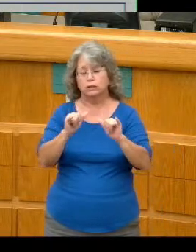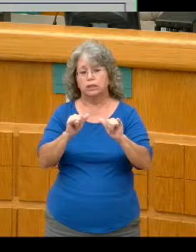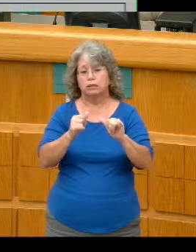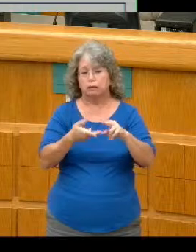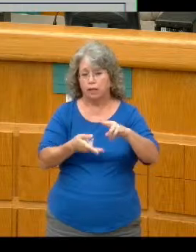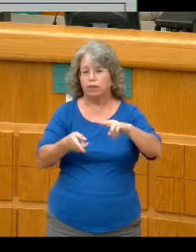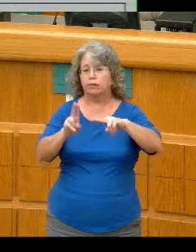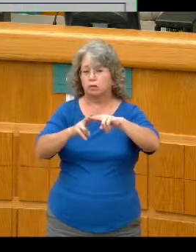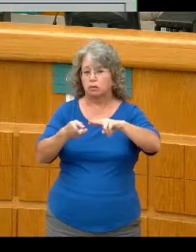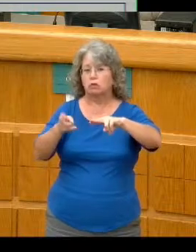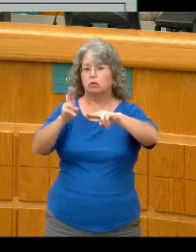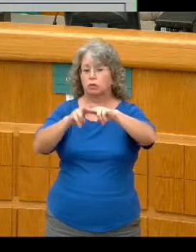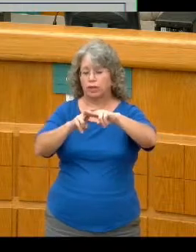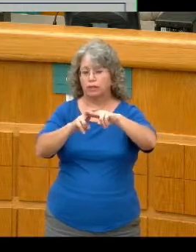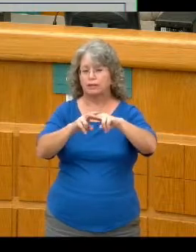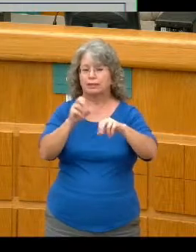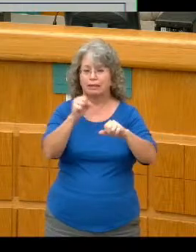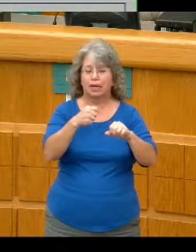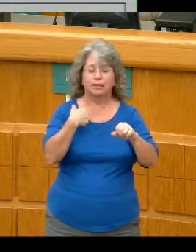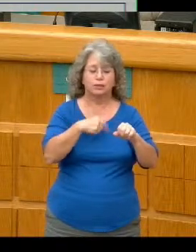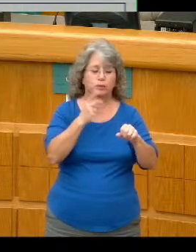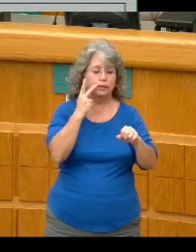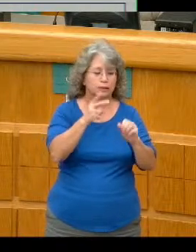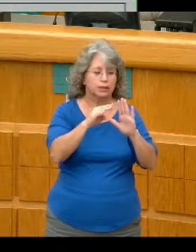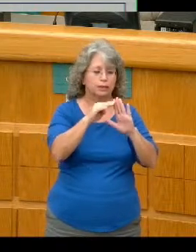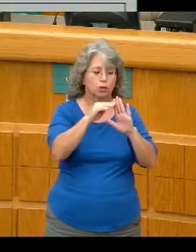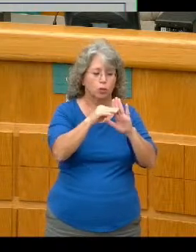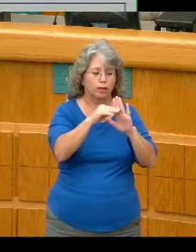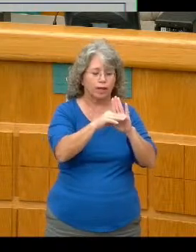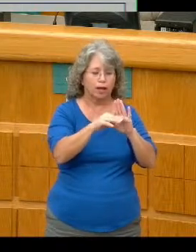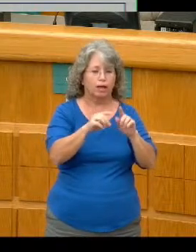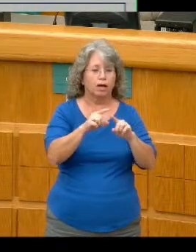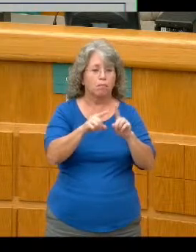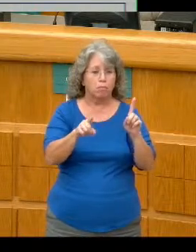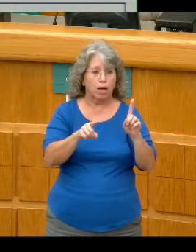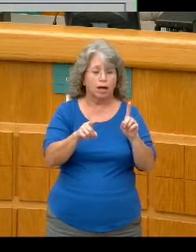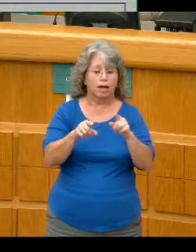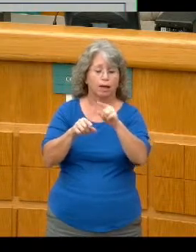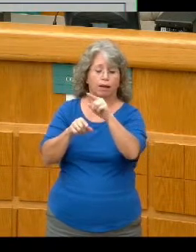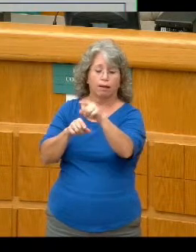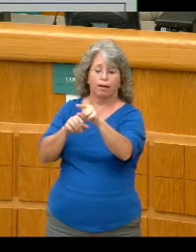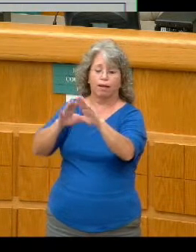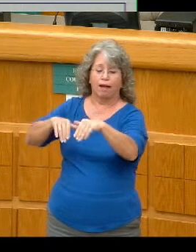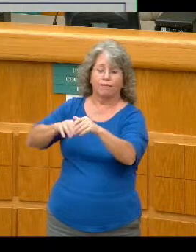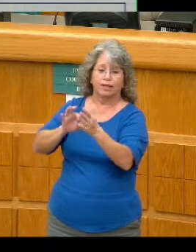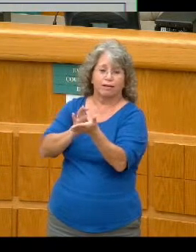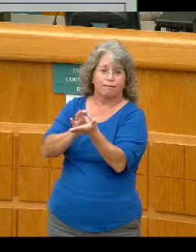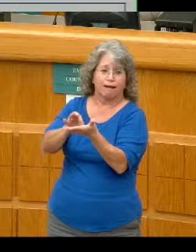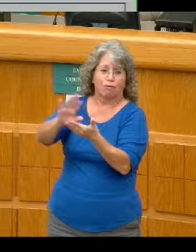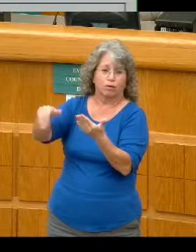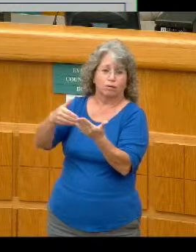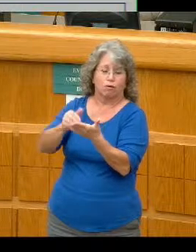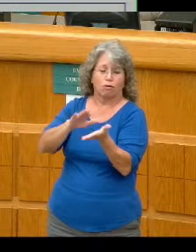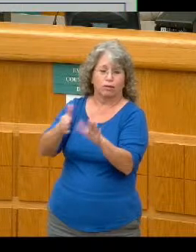though there is an indication of leveling off. It's not leveling off that much because those death certificates haven't been counted